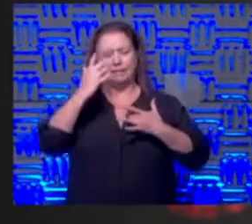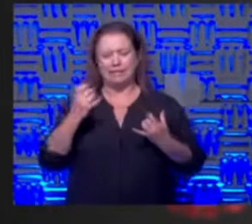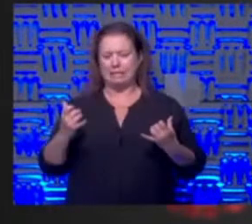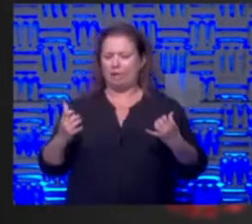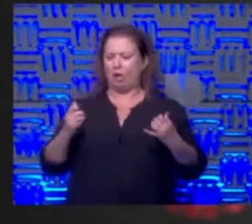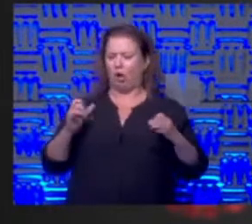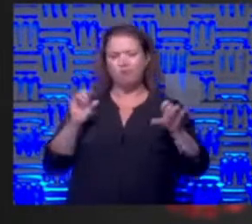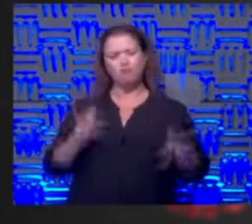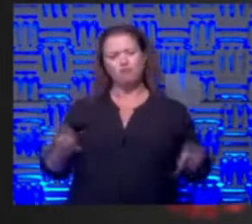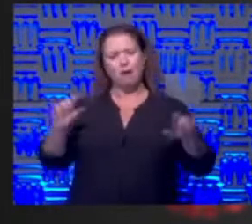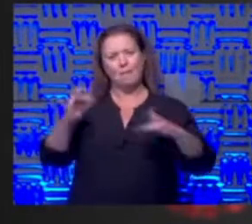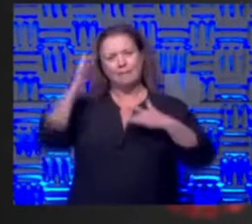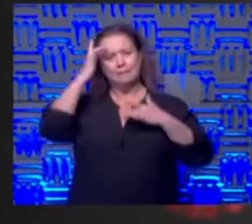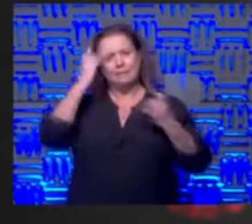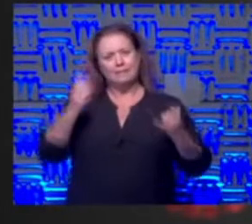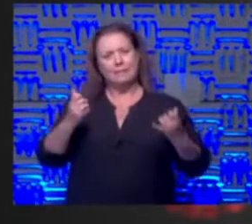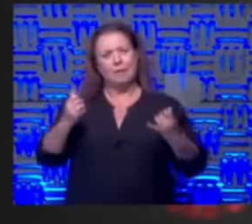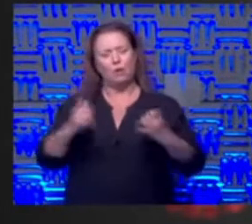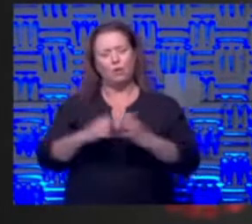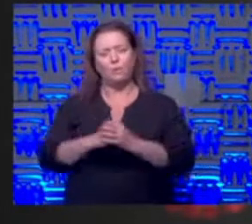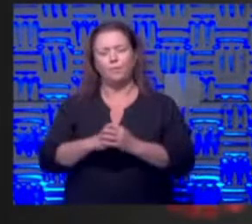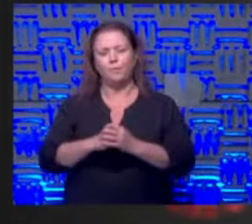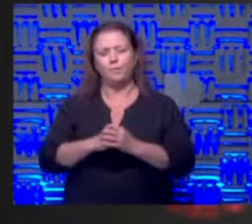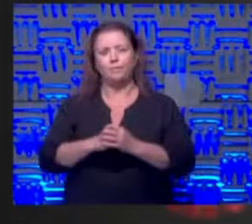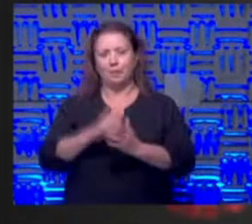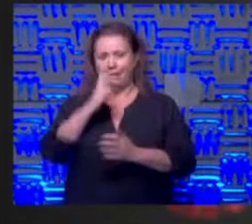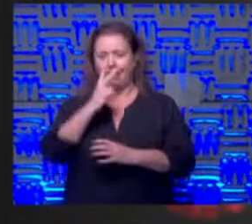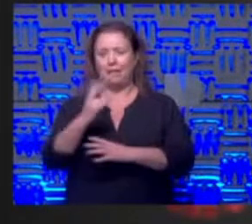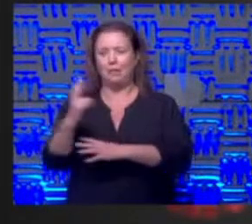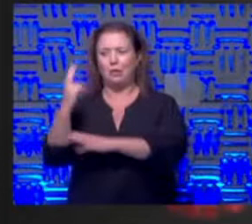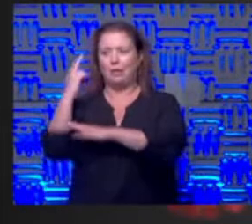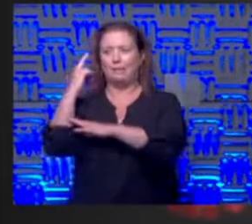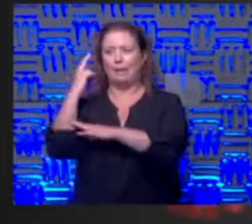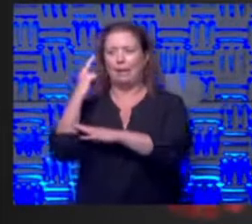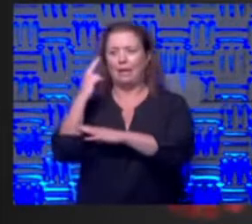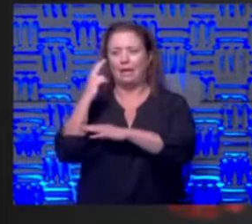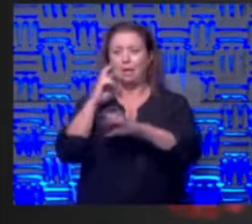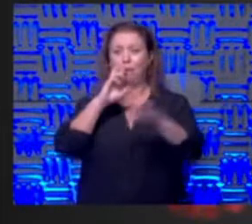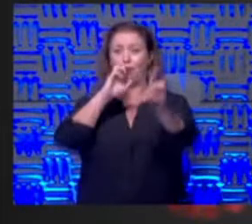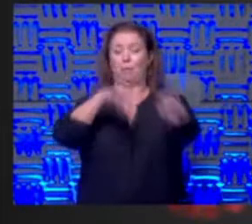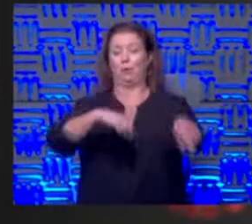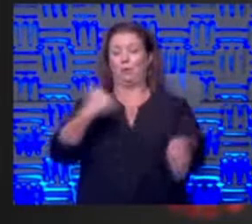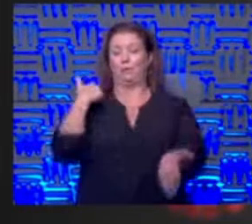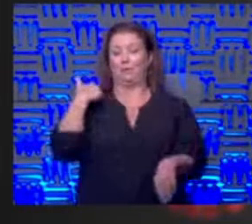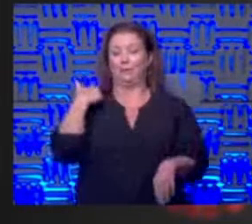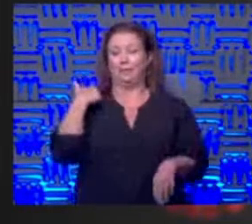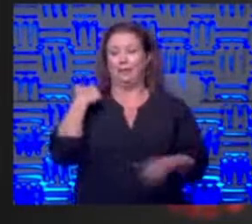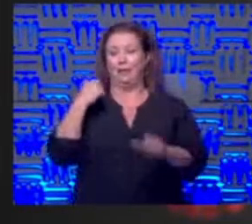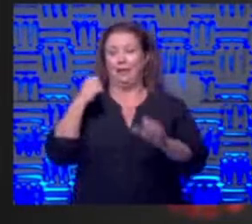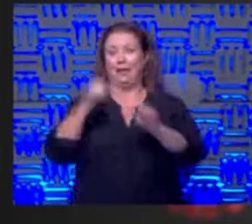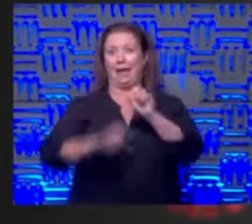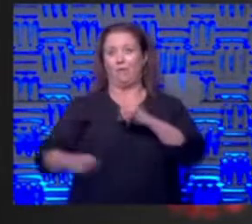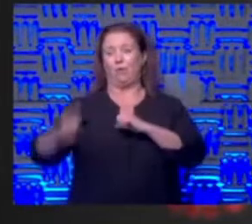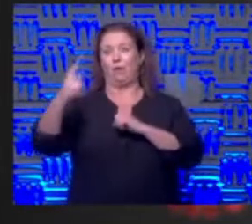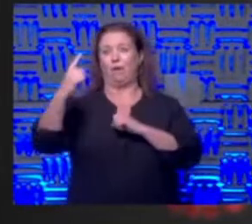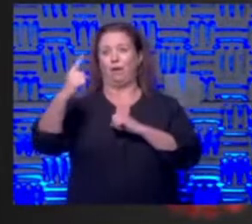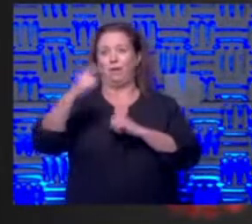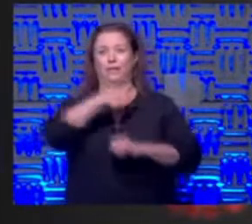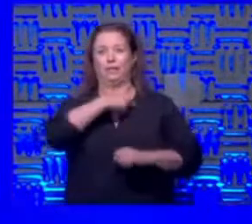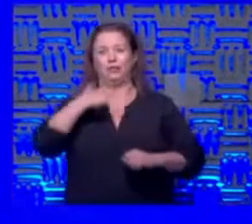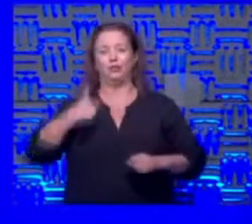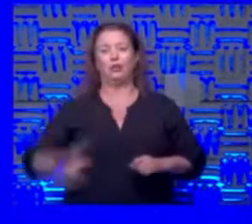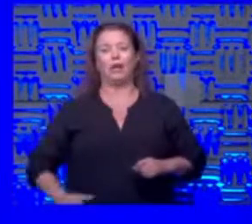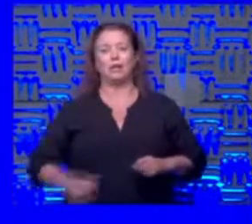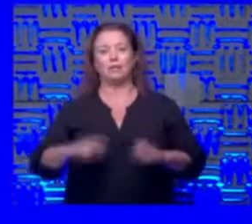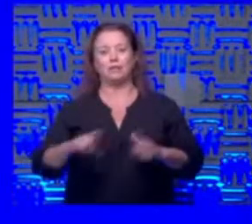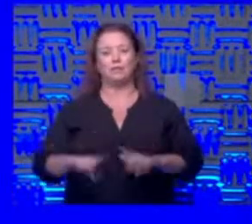symptoms now? Yeah, that's great. Looking back on the reports, everybody in China in those